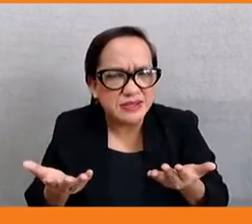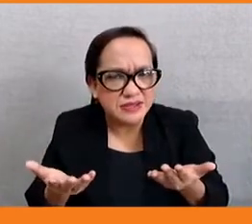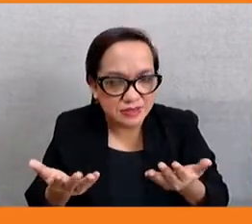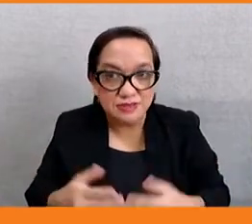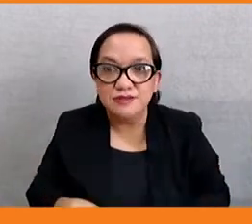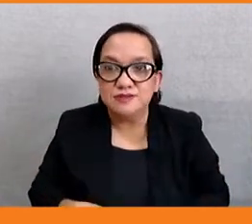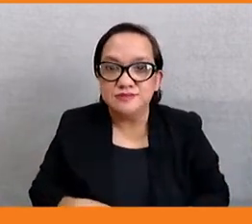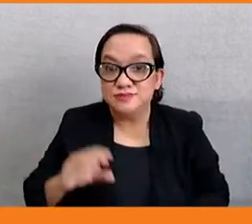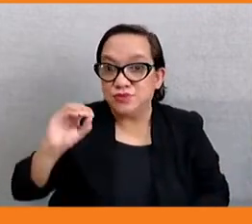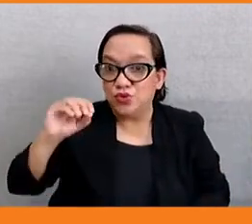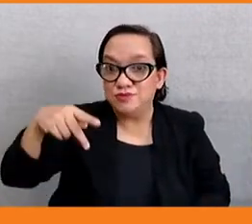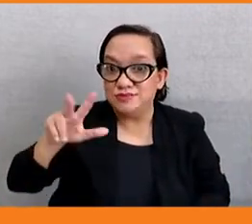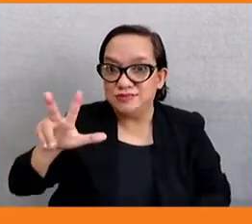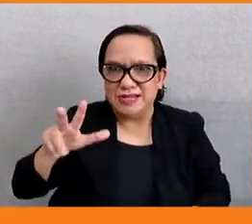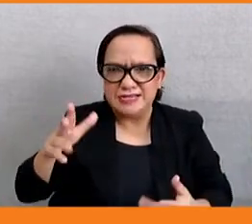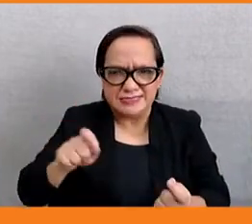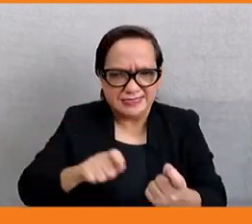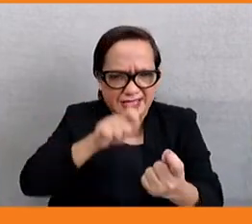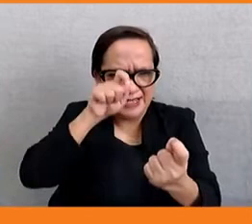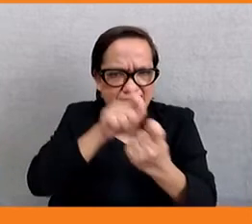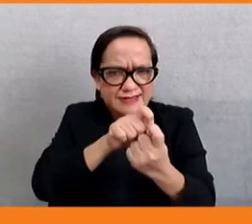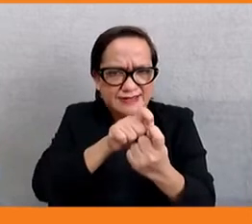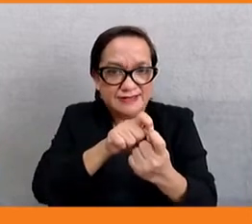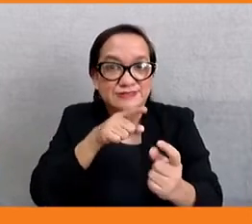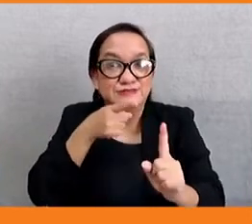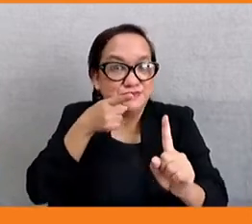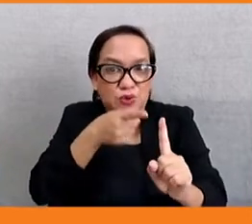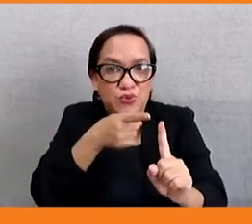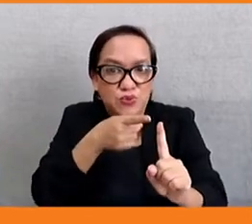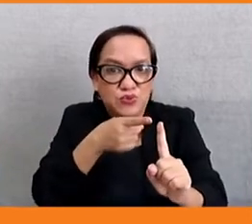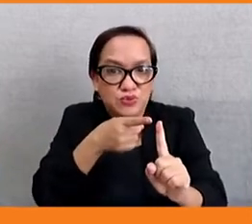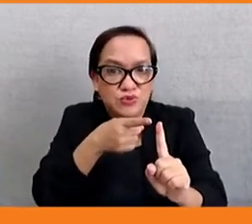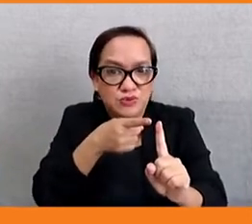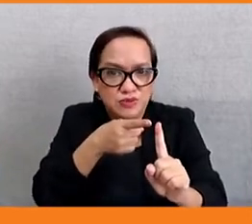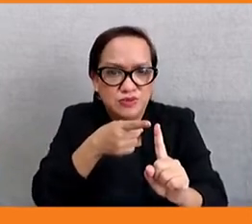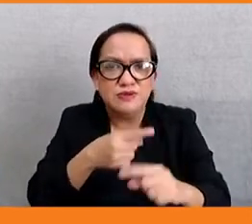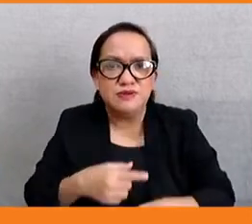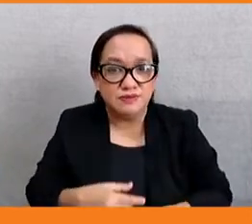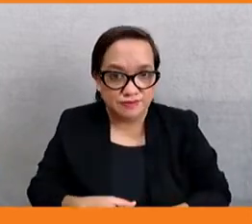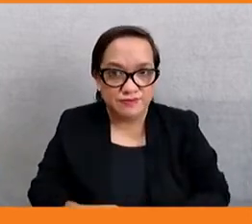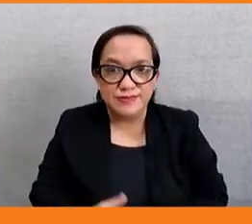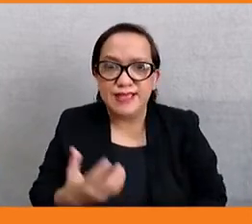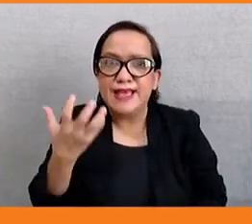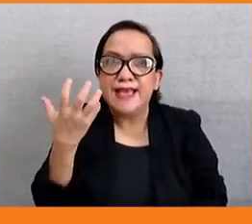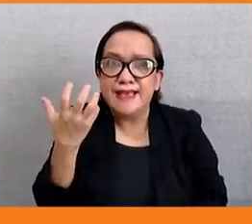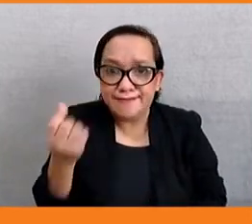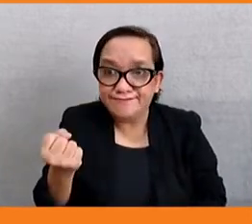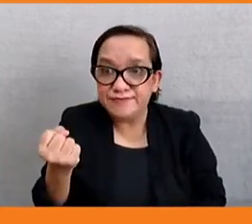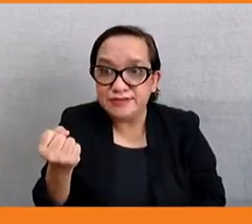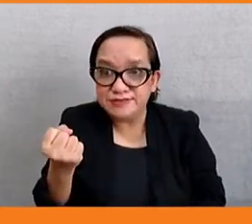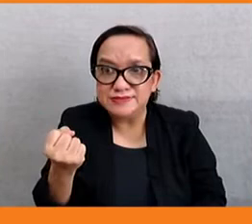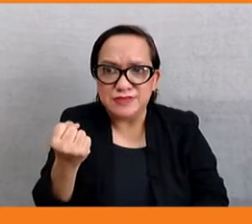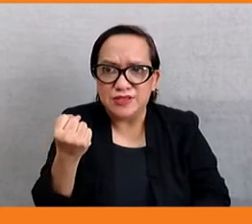high-level corporate targets, numerical targets, namely to support gender equality